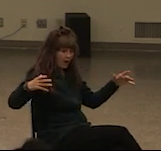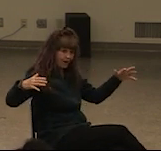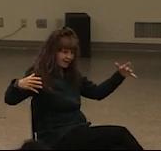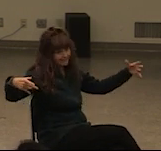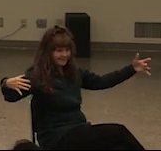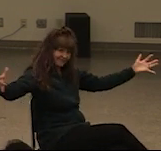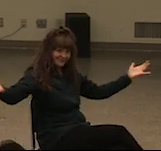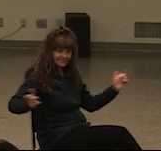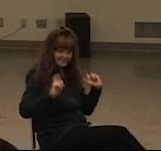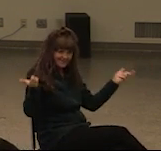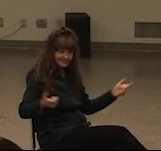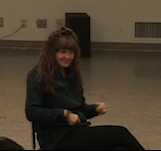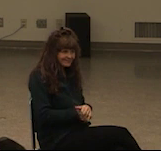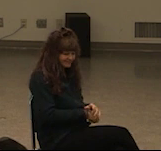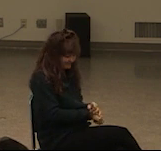get larger.